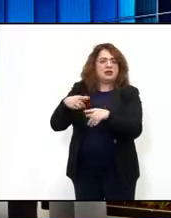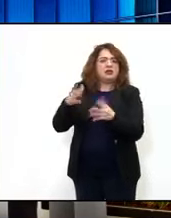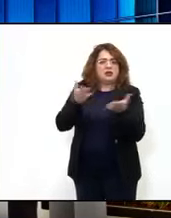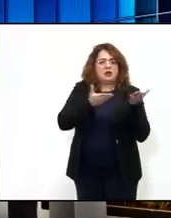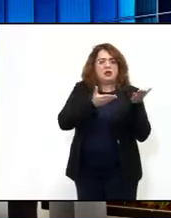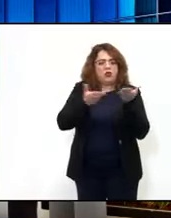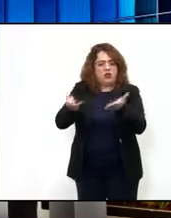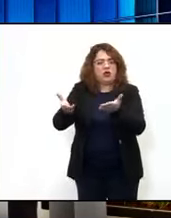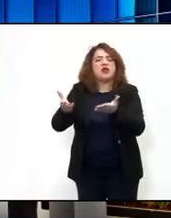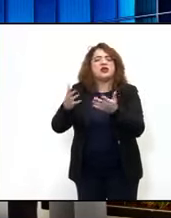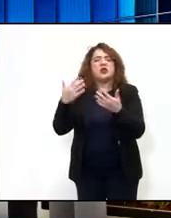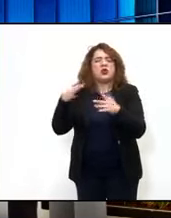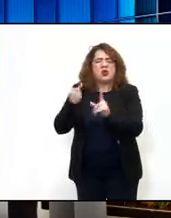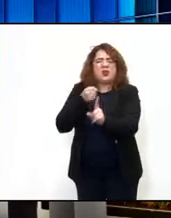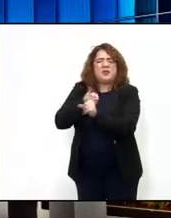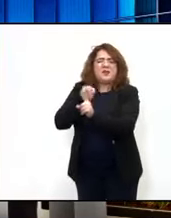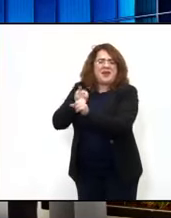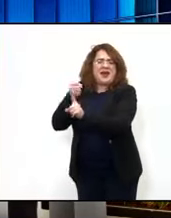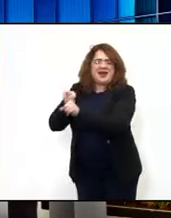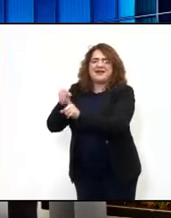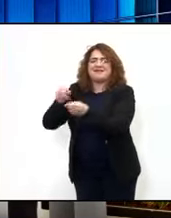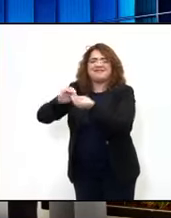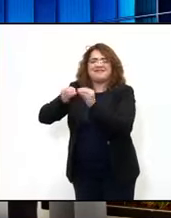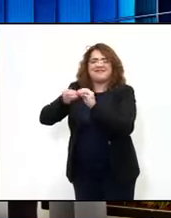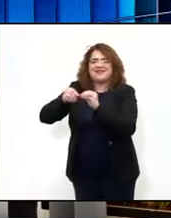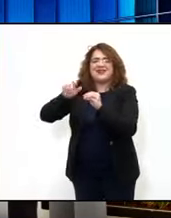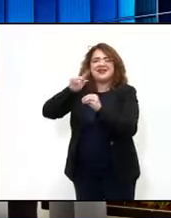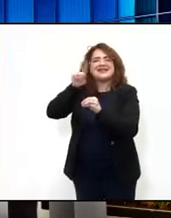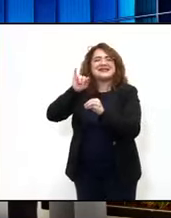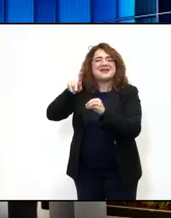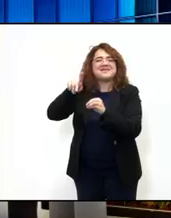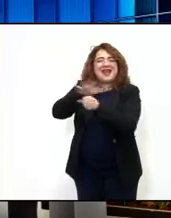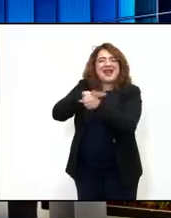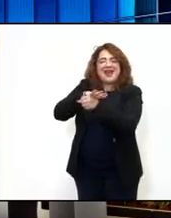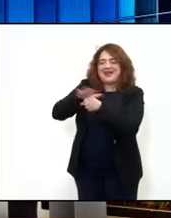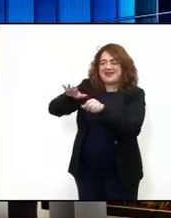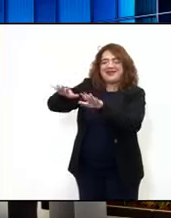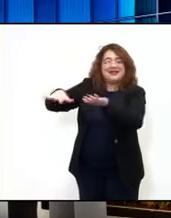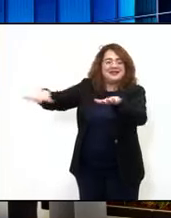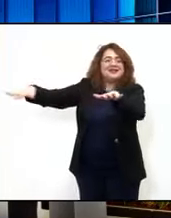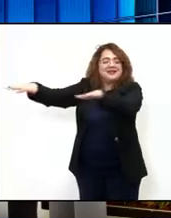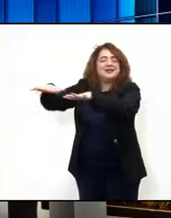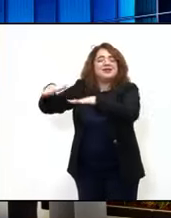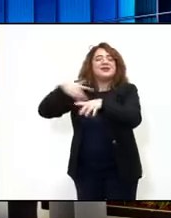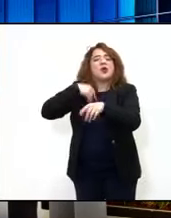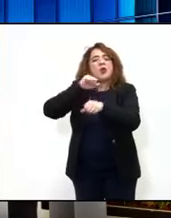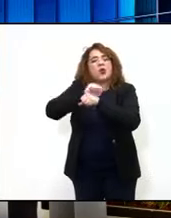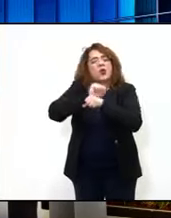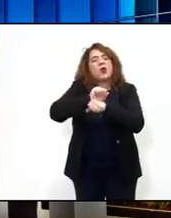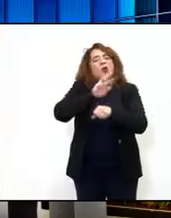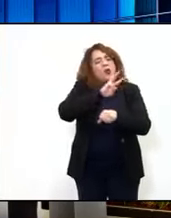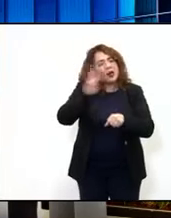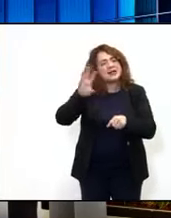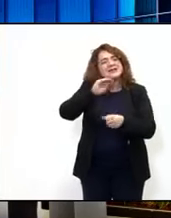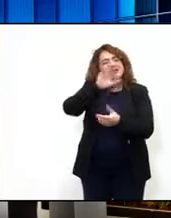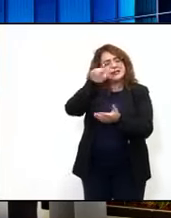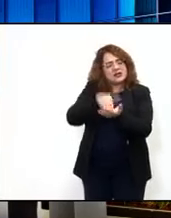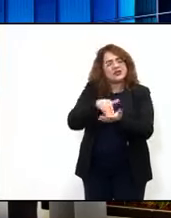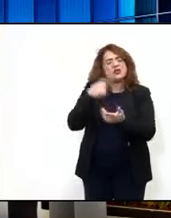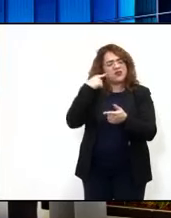affected areas. We are planning additional opportunities in North Long Beach, as well as continuing to work in West and Central Long Beach during the month of